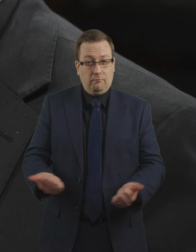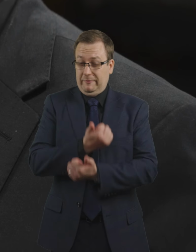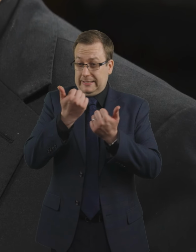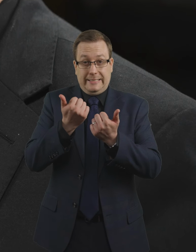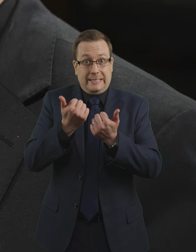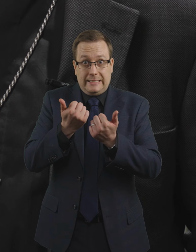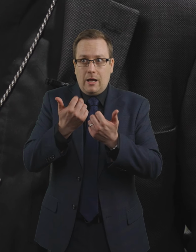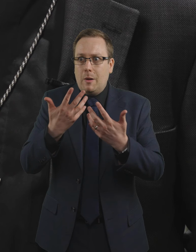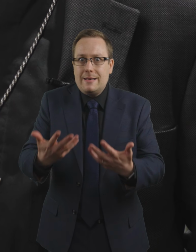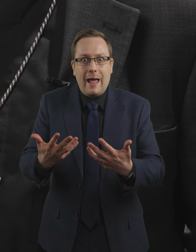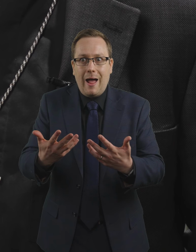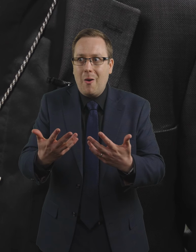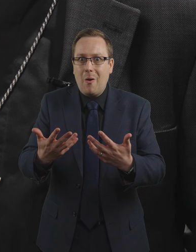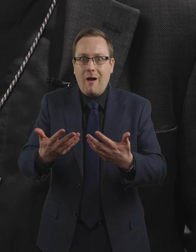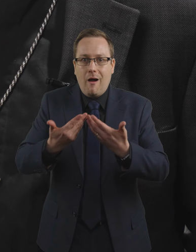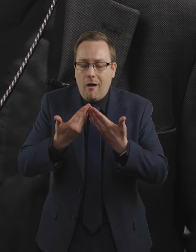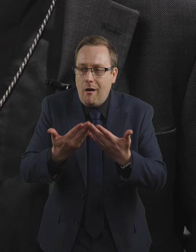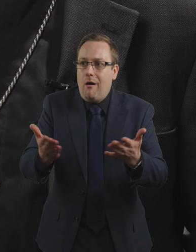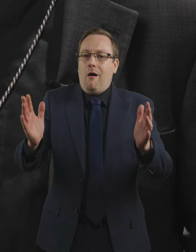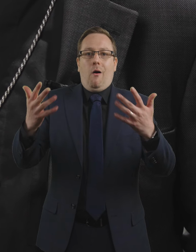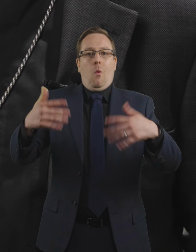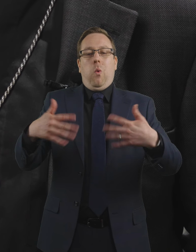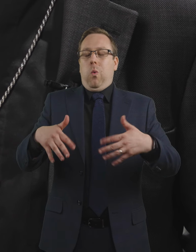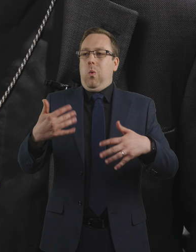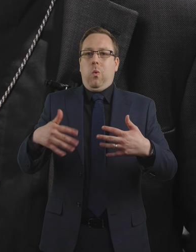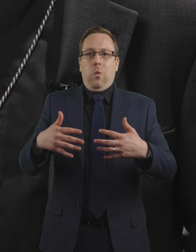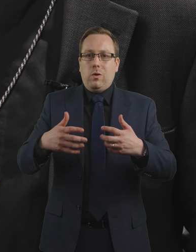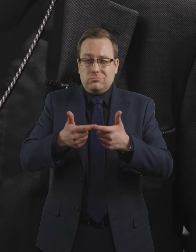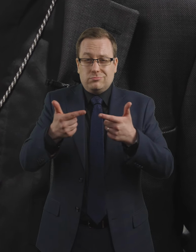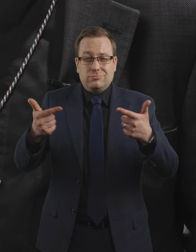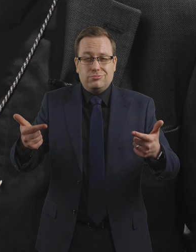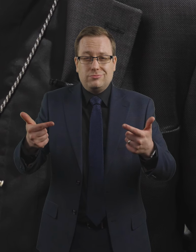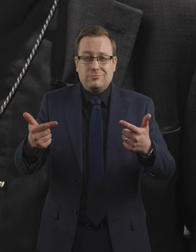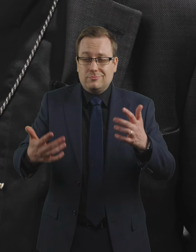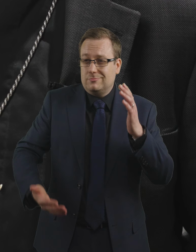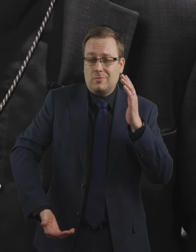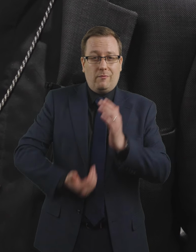church revitalized? That is what we want to see happen in every parish, and we